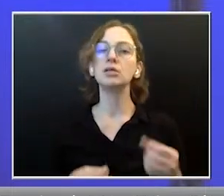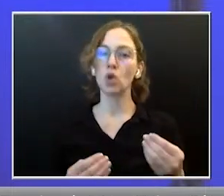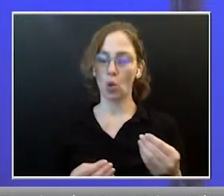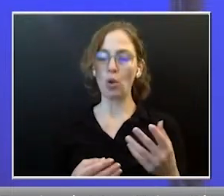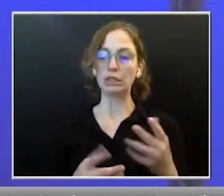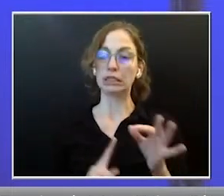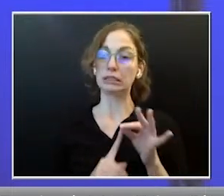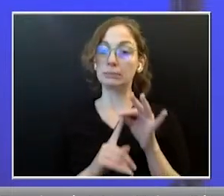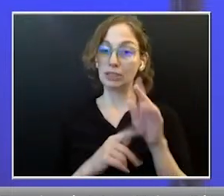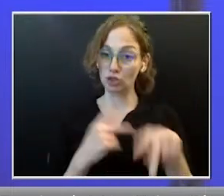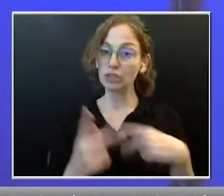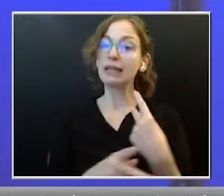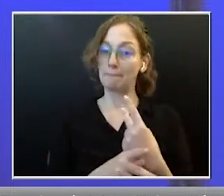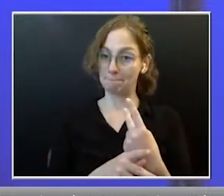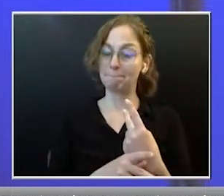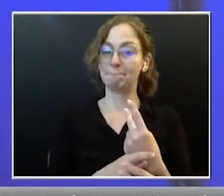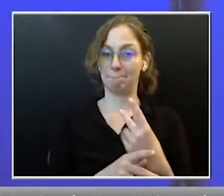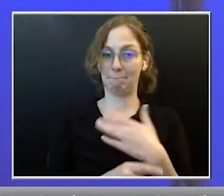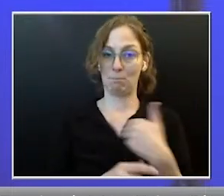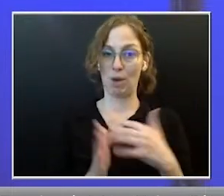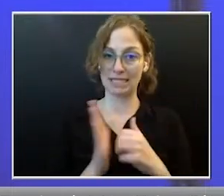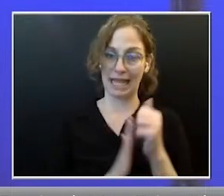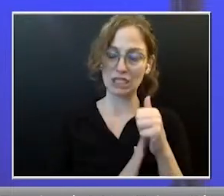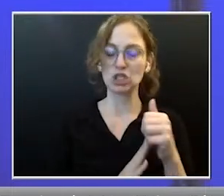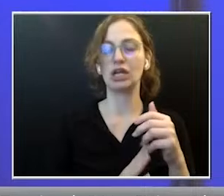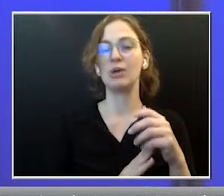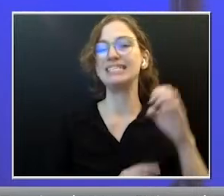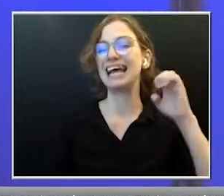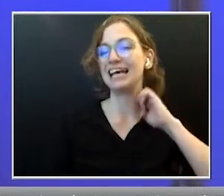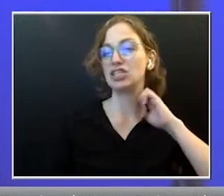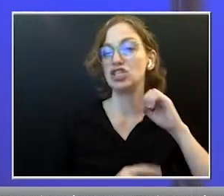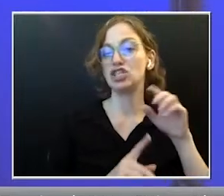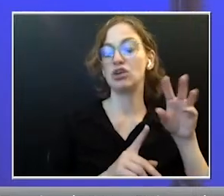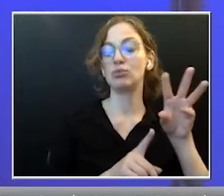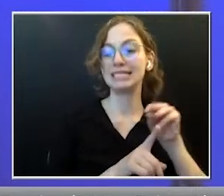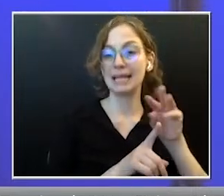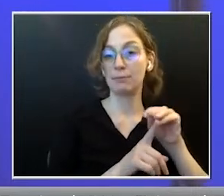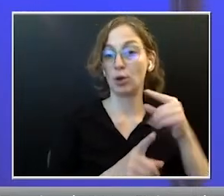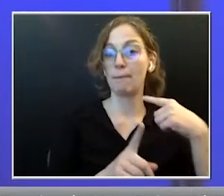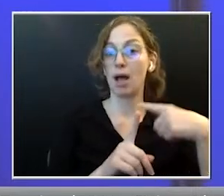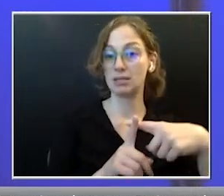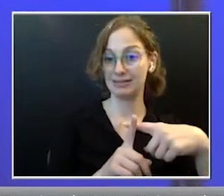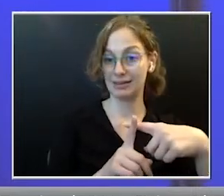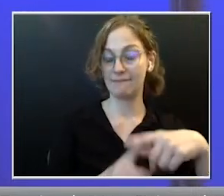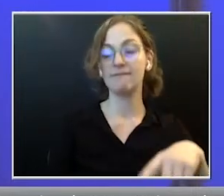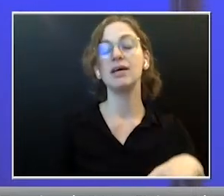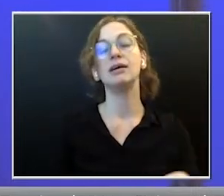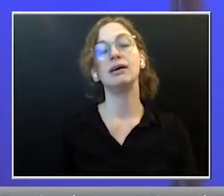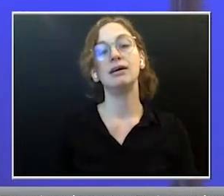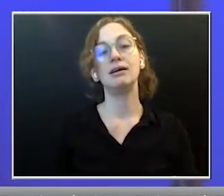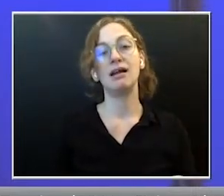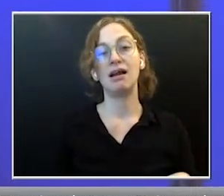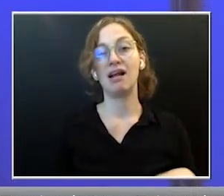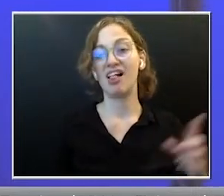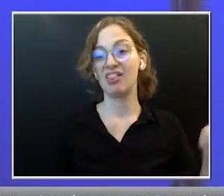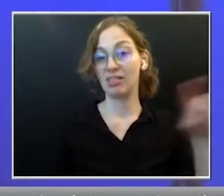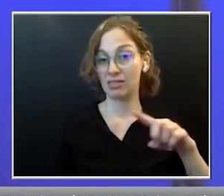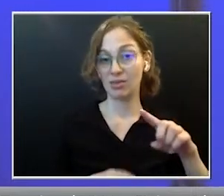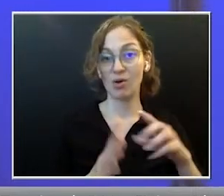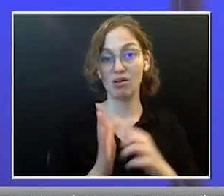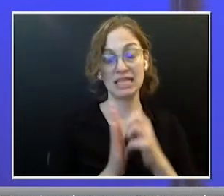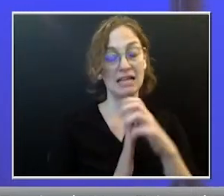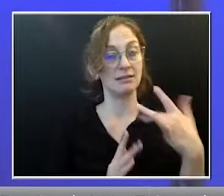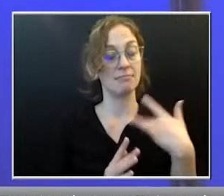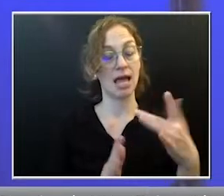HER2 positive, estrogen receptor positive. These cancers develop very, very quickly, often in